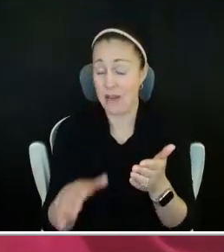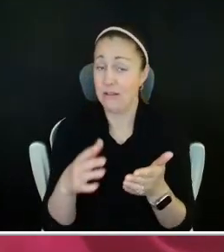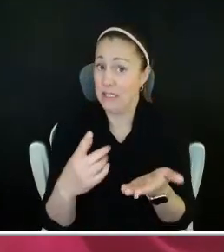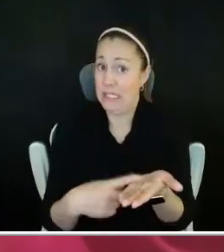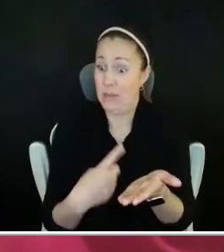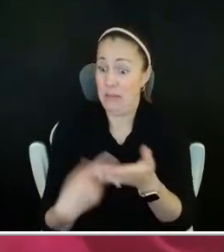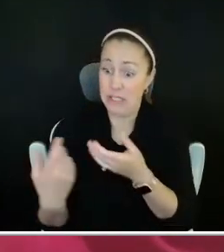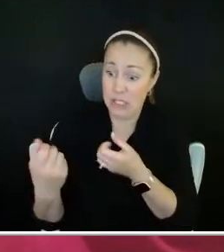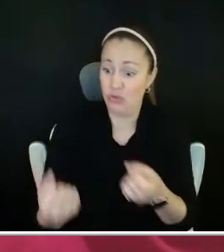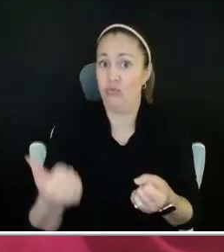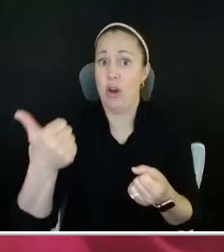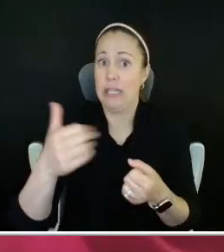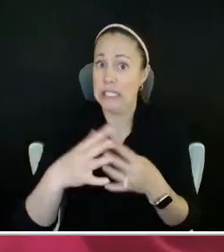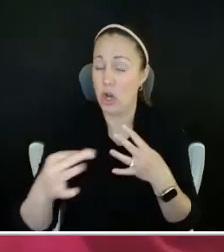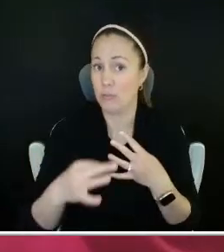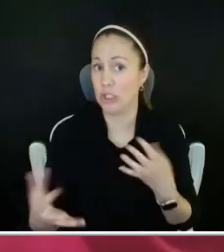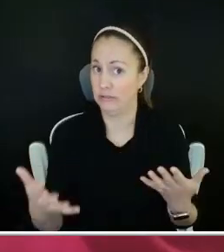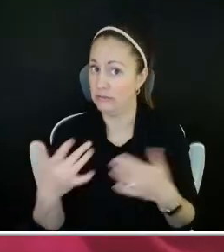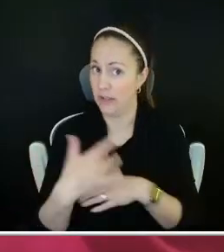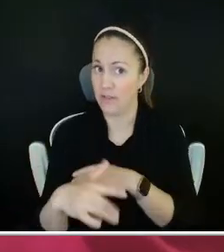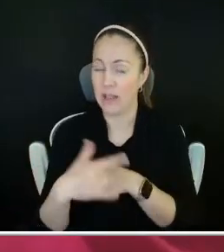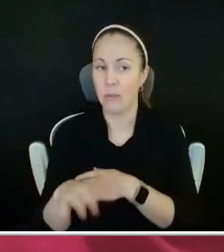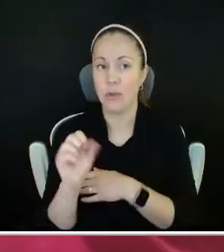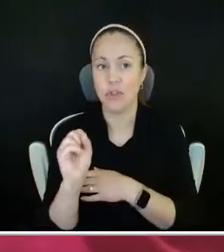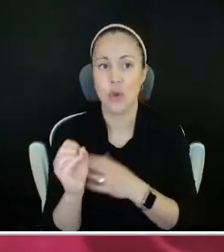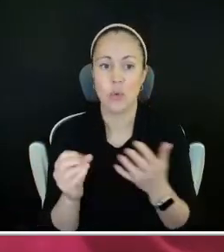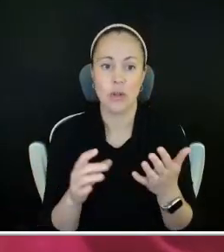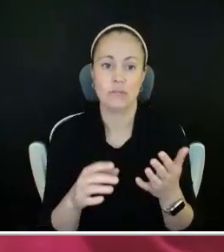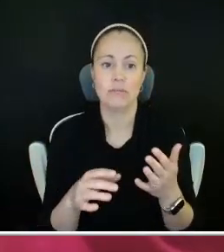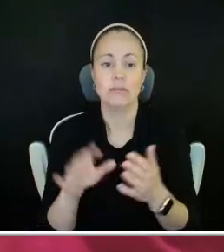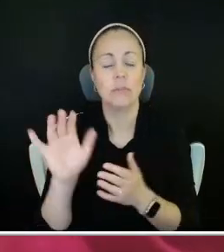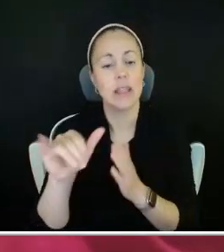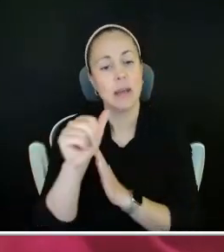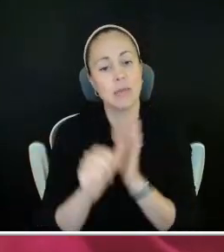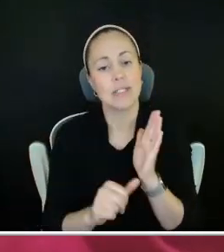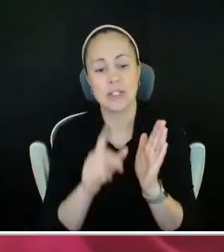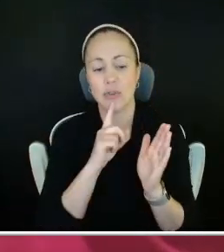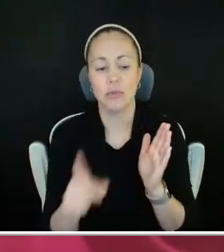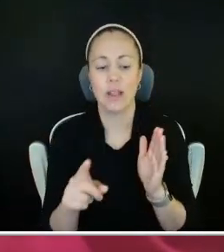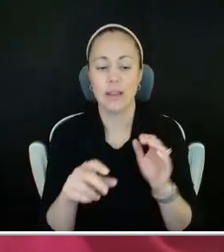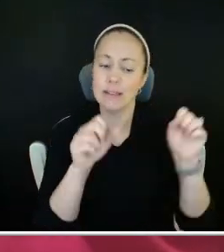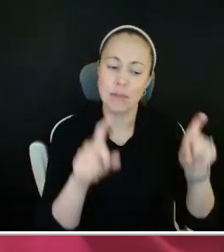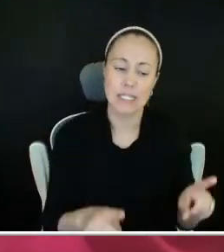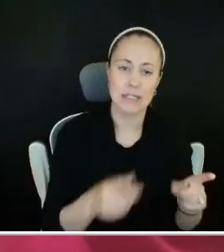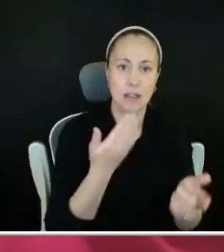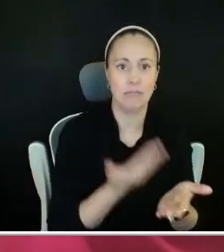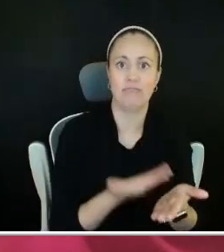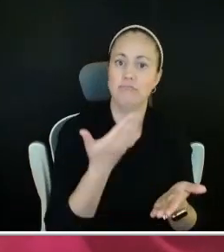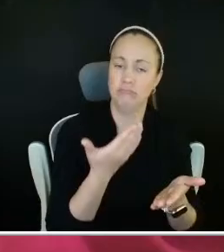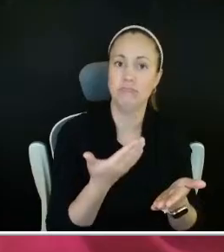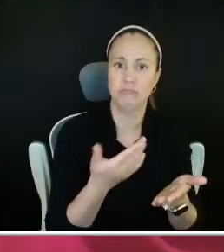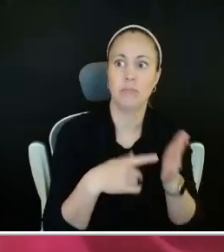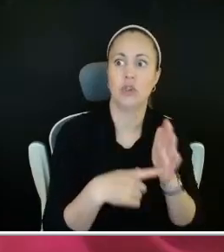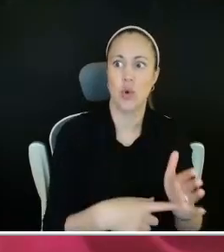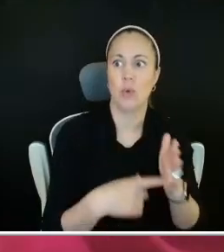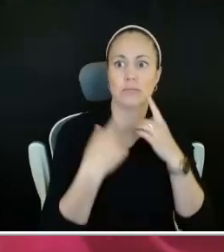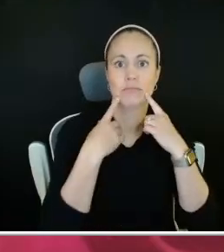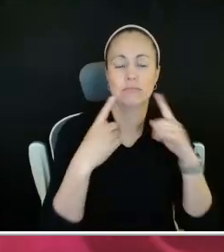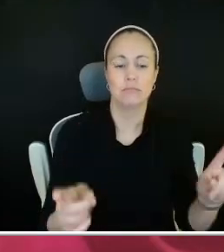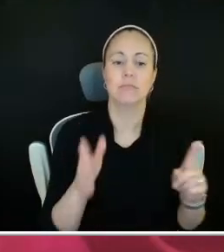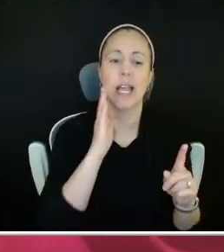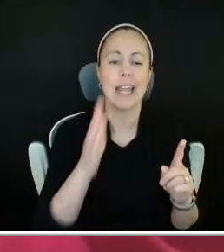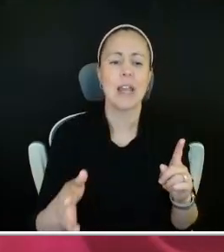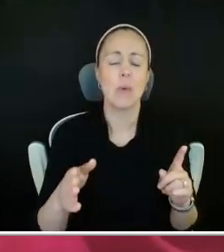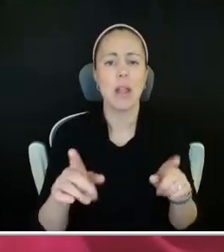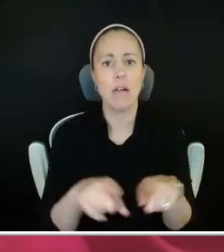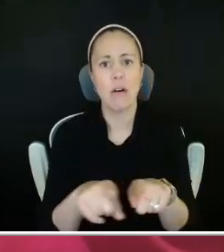So it's a procedure that's tried, true, tested, and it'll give them the longevity that